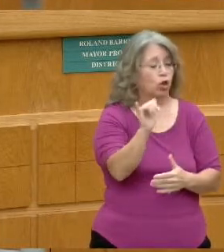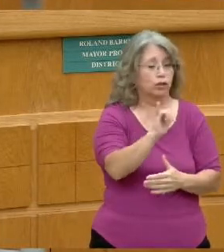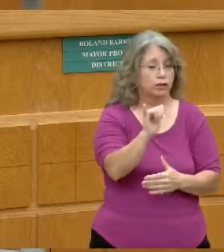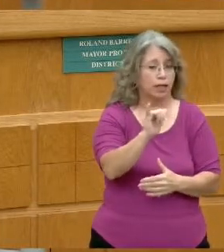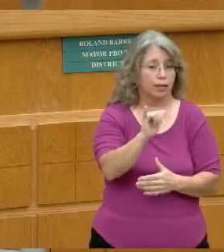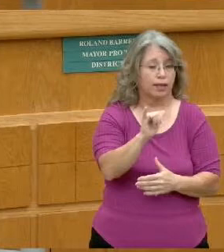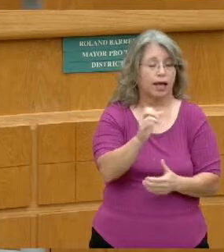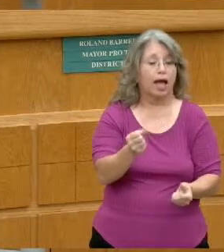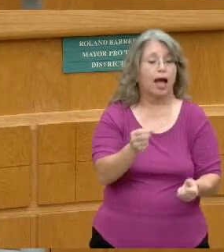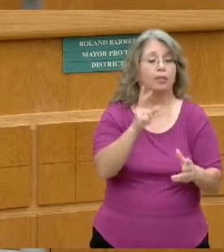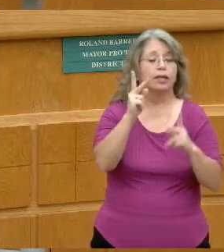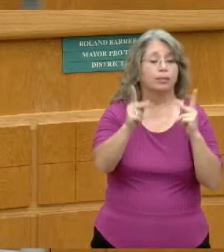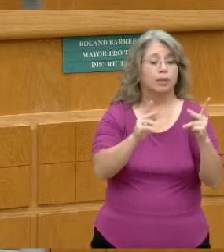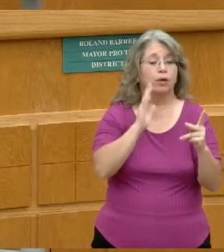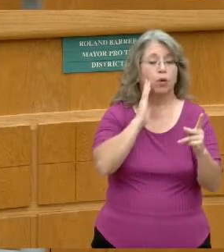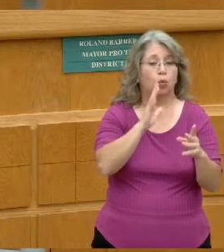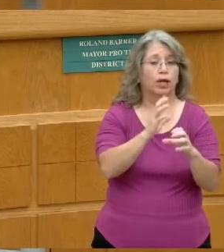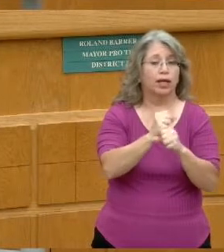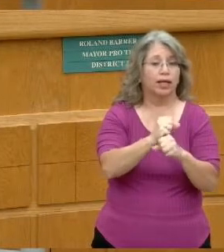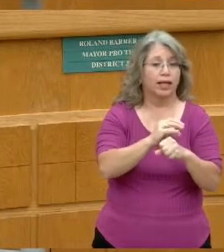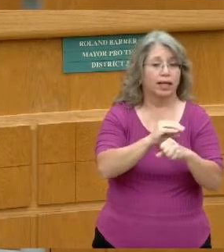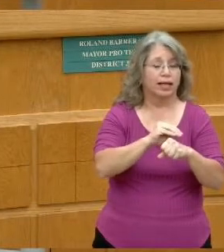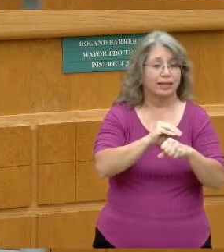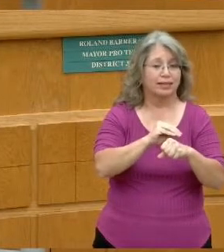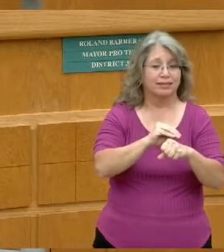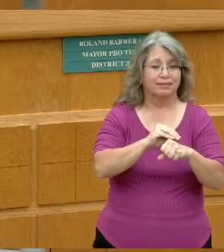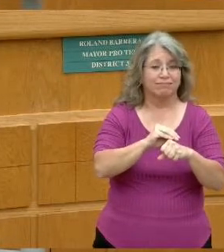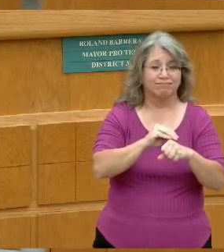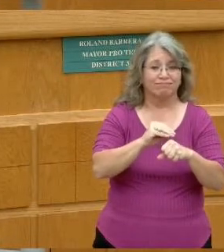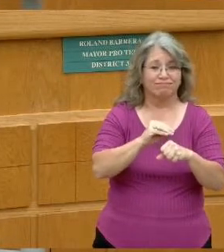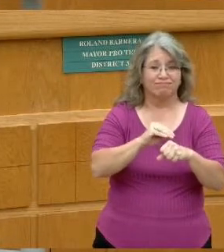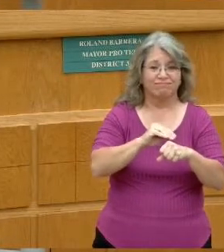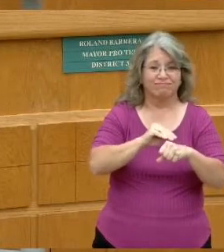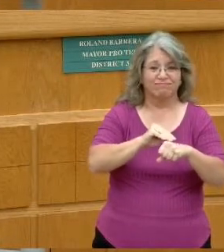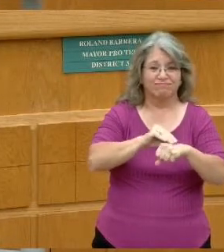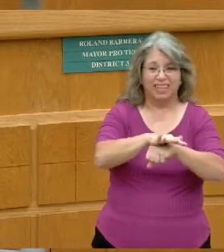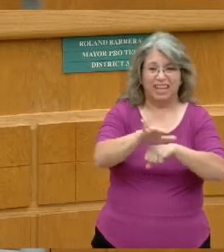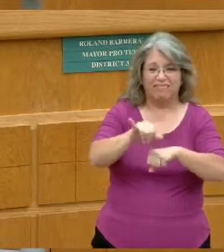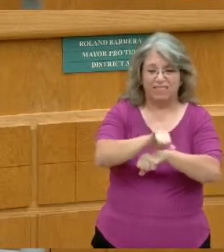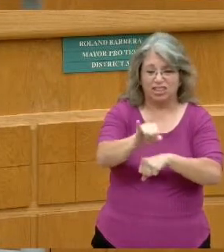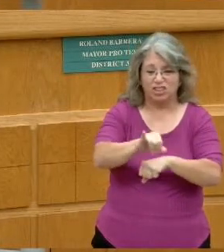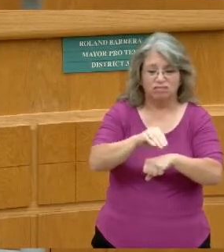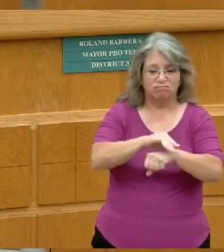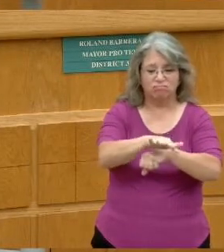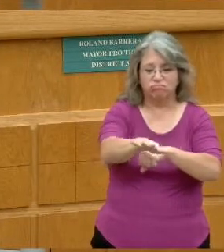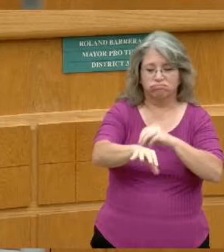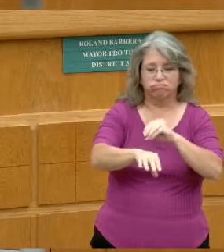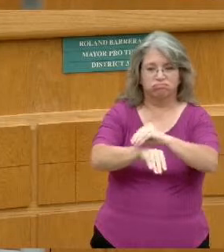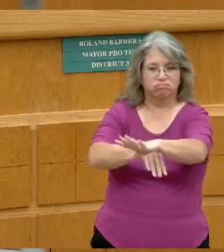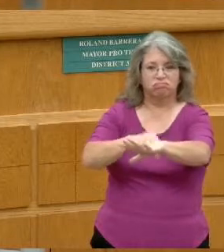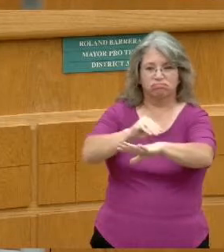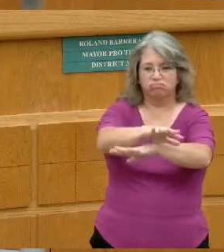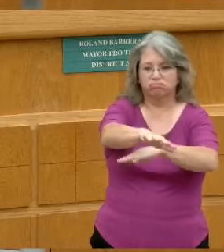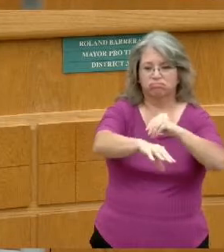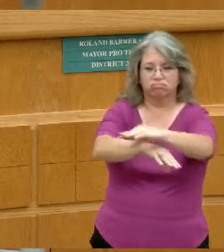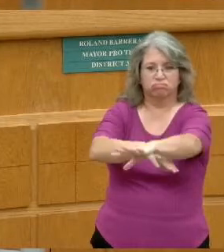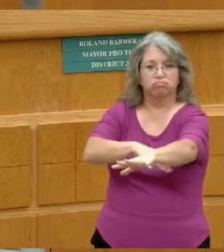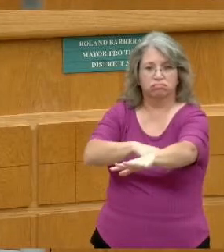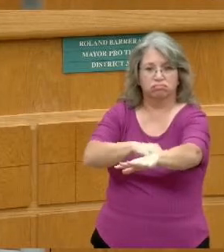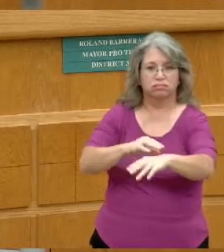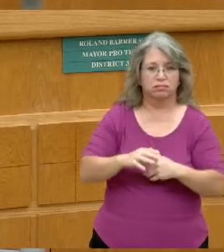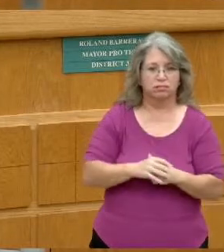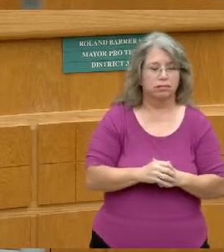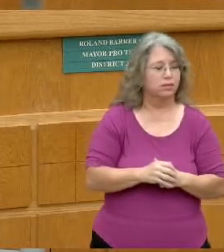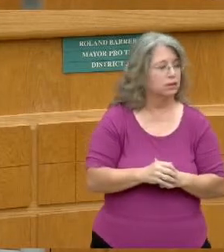how many people would be infected. It's a lot better than this. So there's an indication that the efforts that we're putting forth are having an impact.